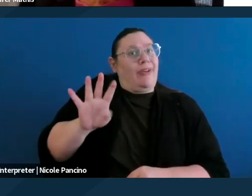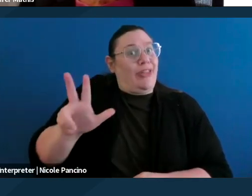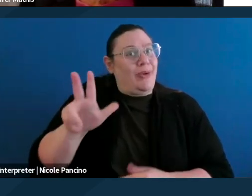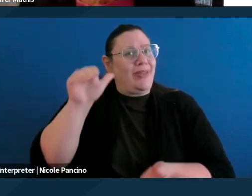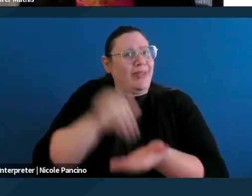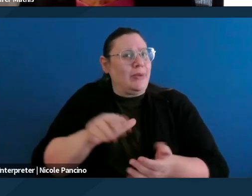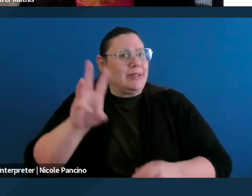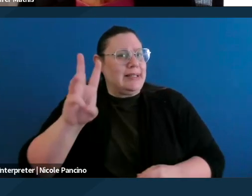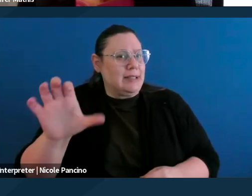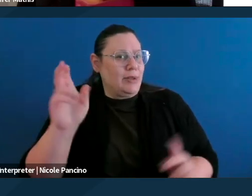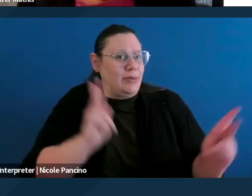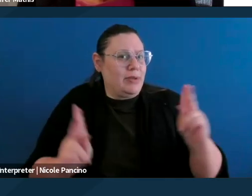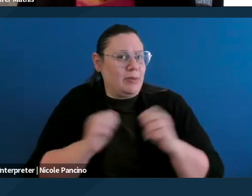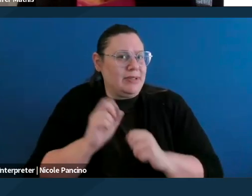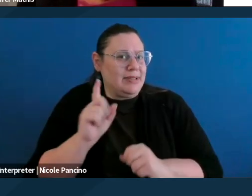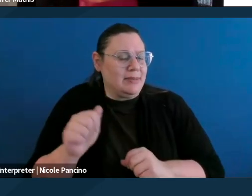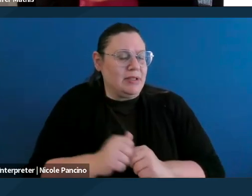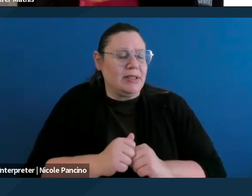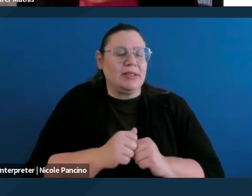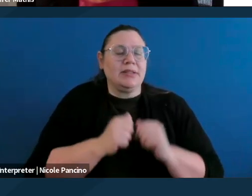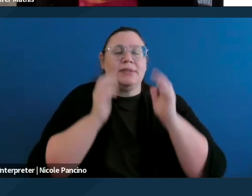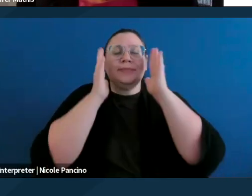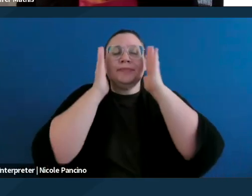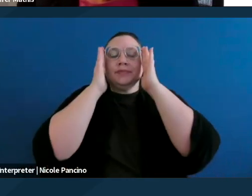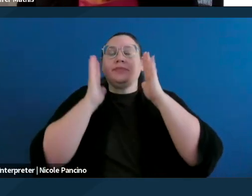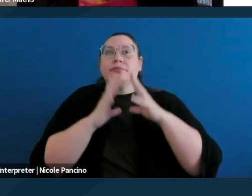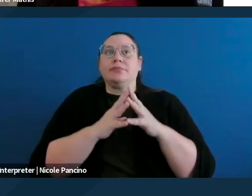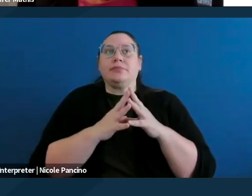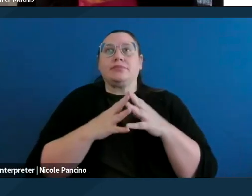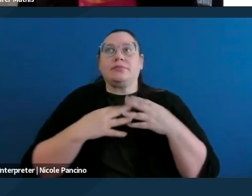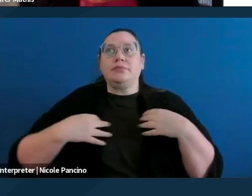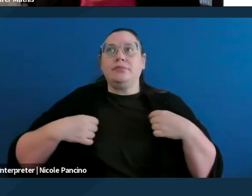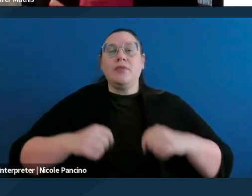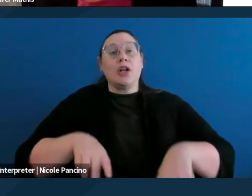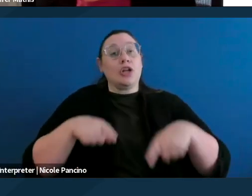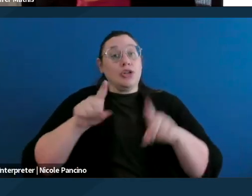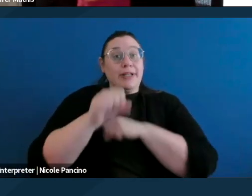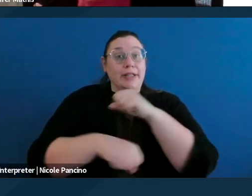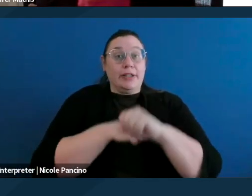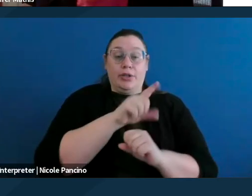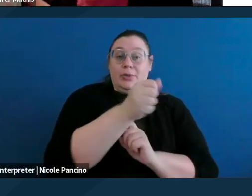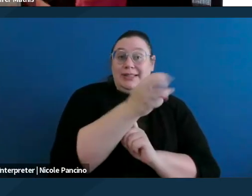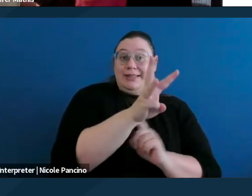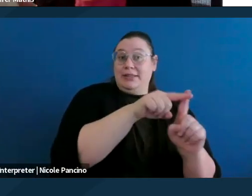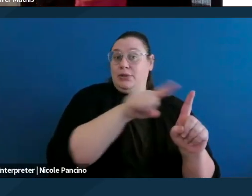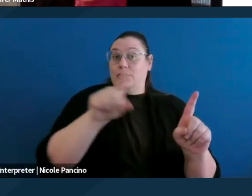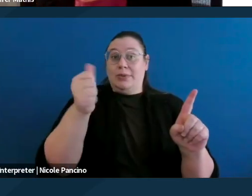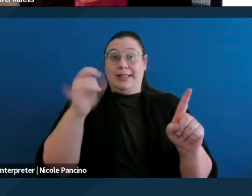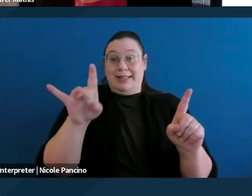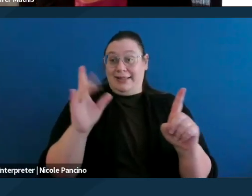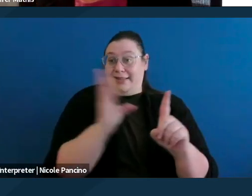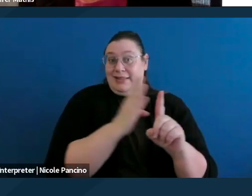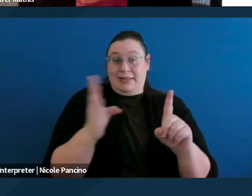143,600 people with disabilities. And during 2016 to 2018,